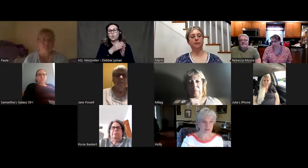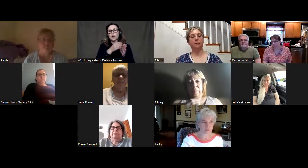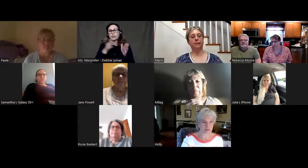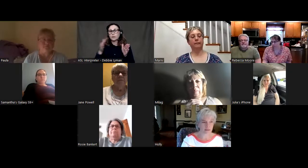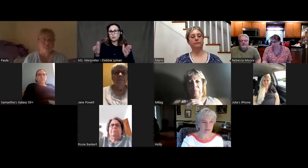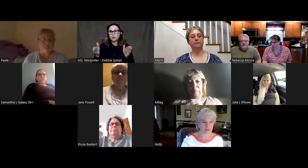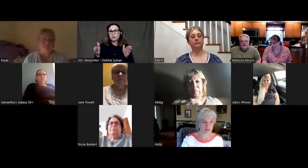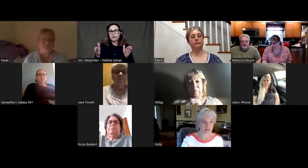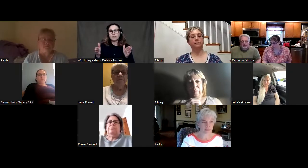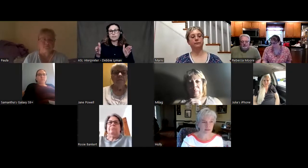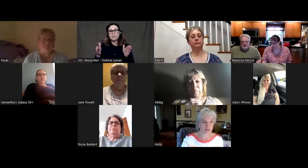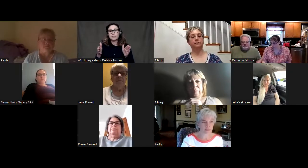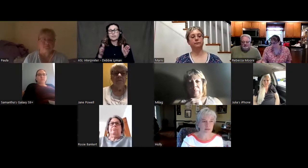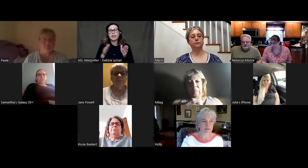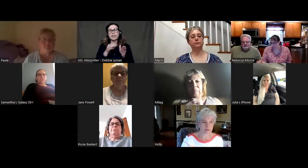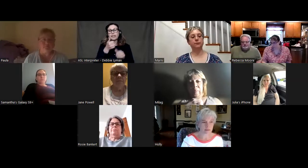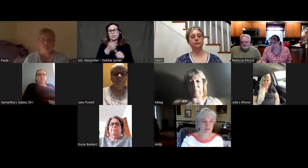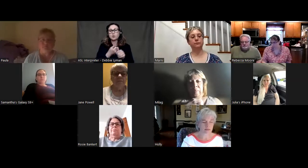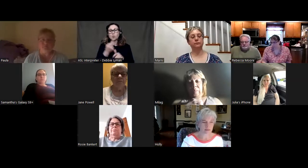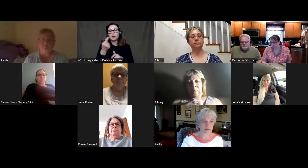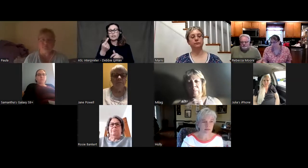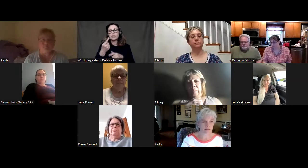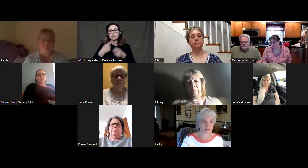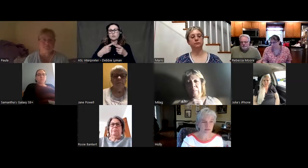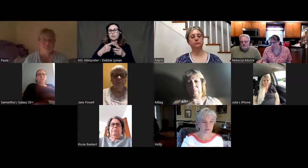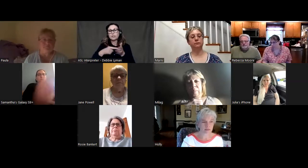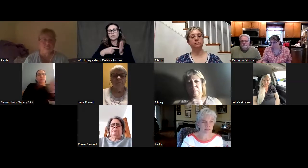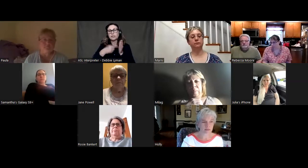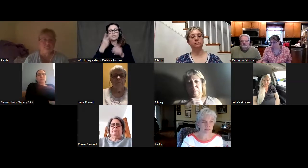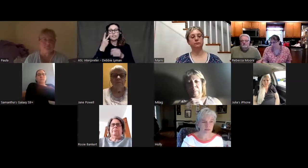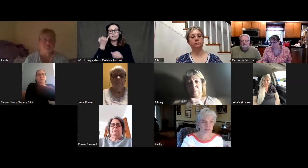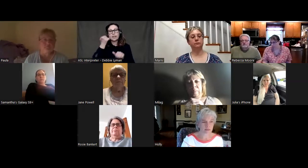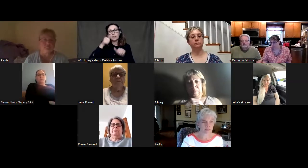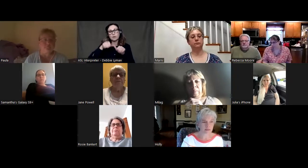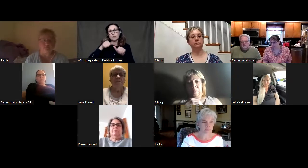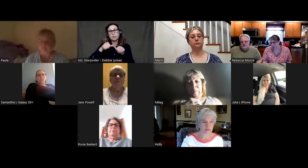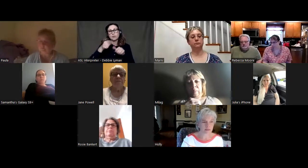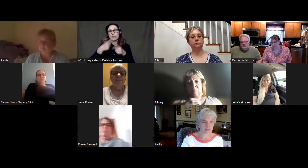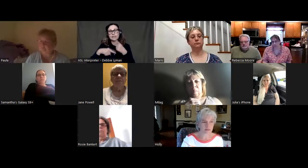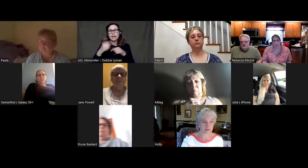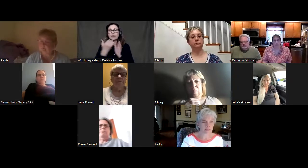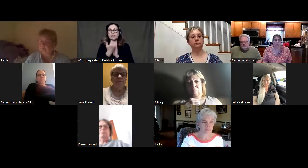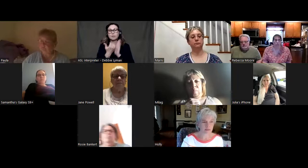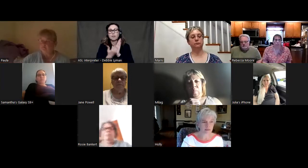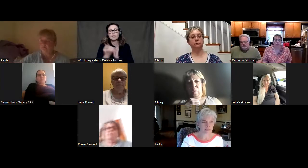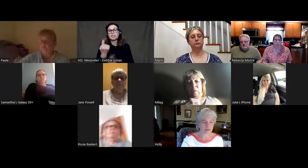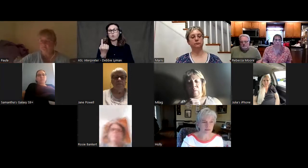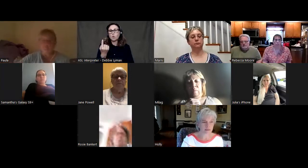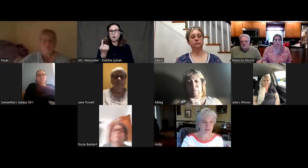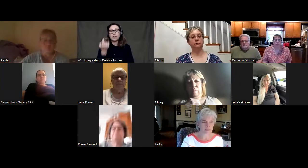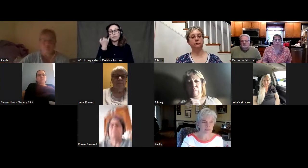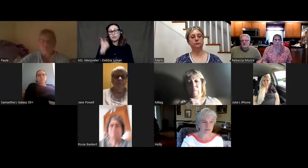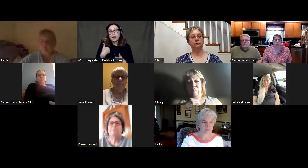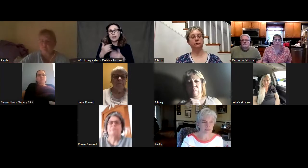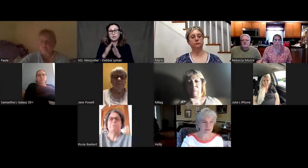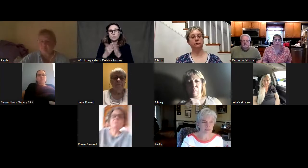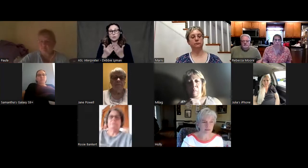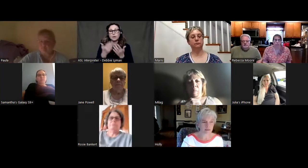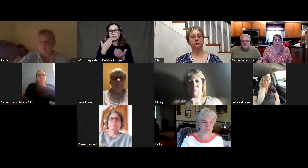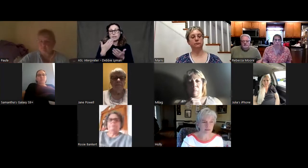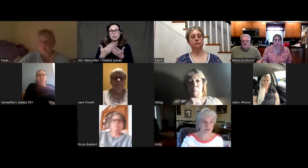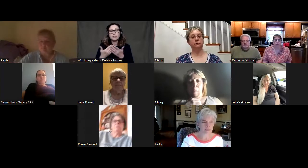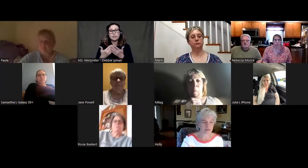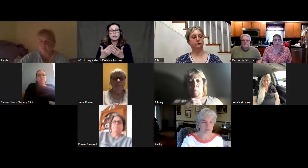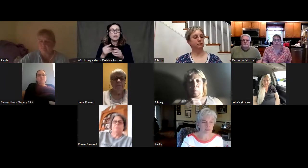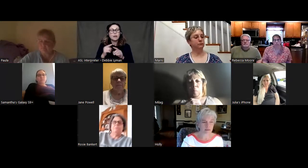going 1 through 11. And each one is going to see if they can remember the sign from lesson 1. If you have your